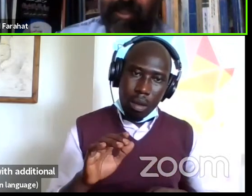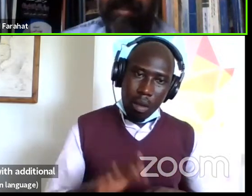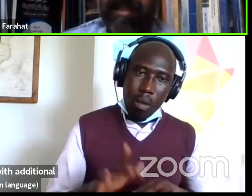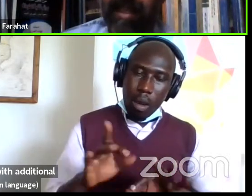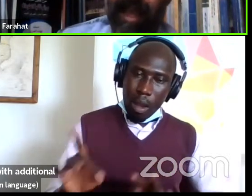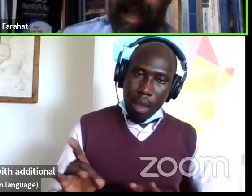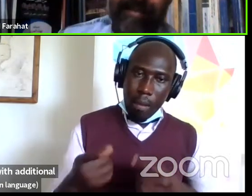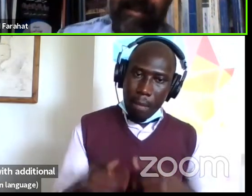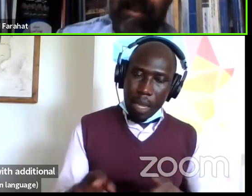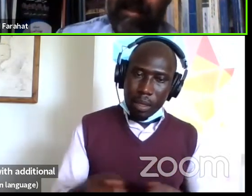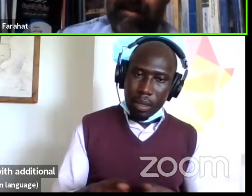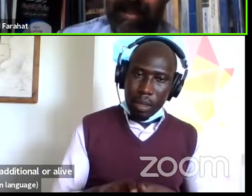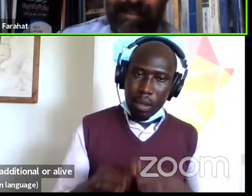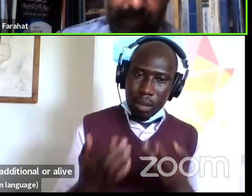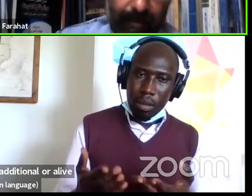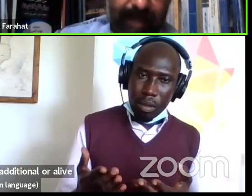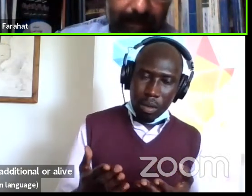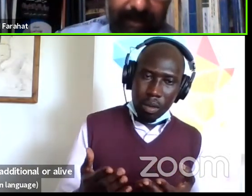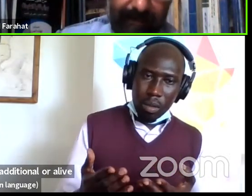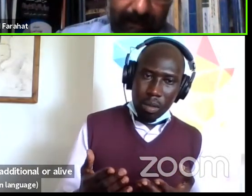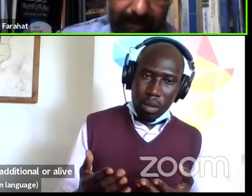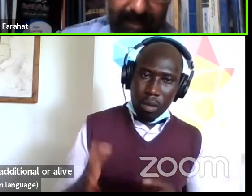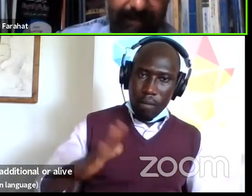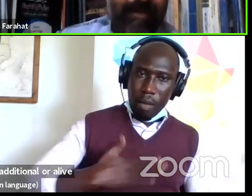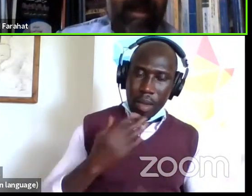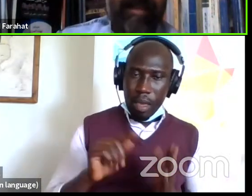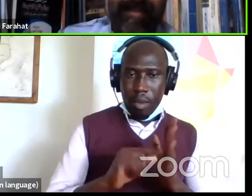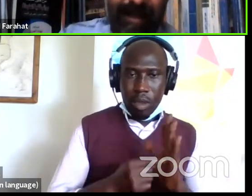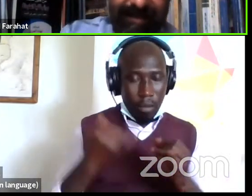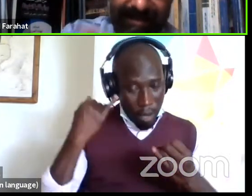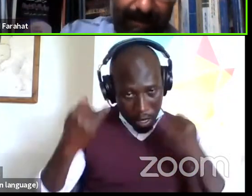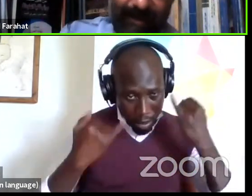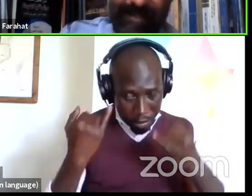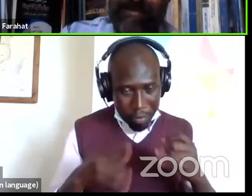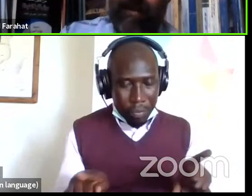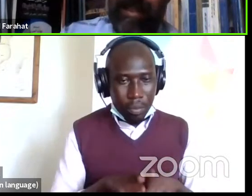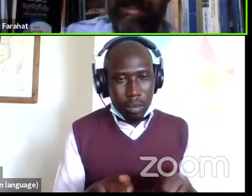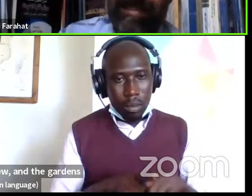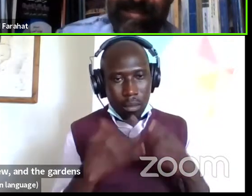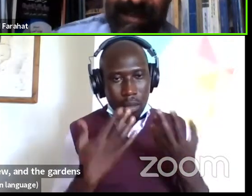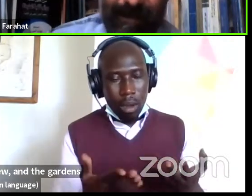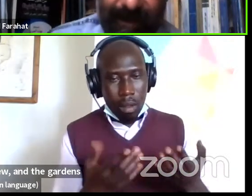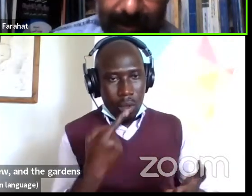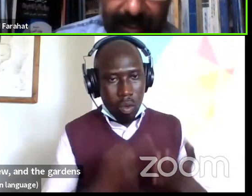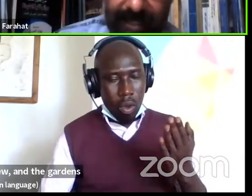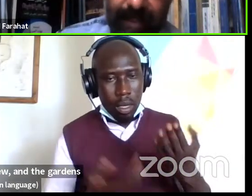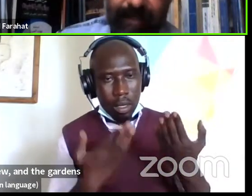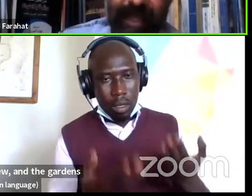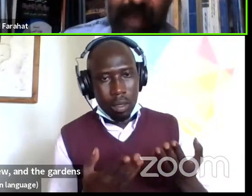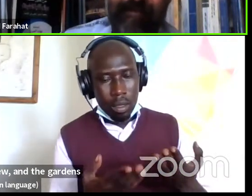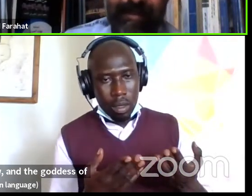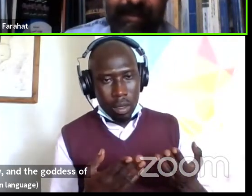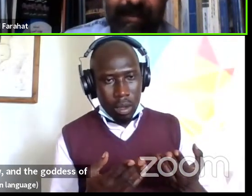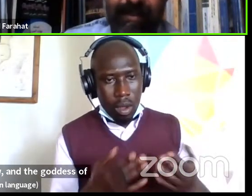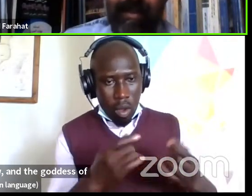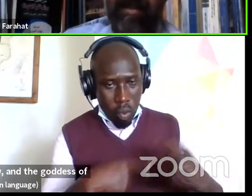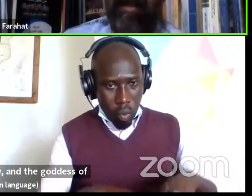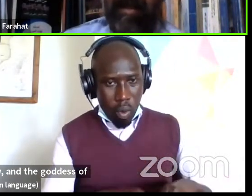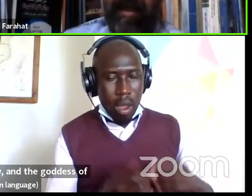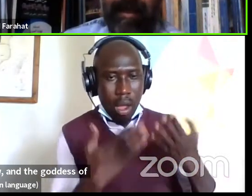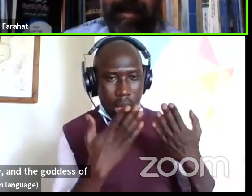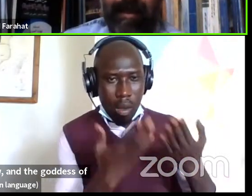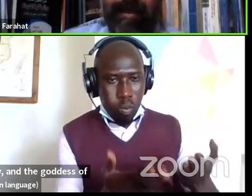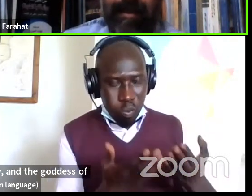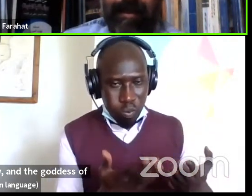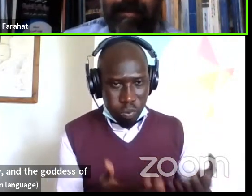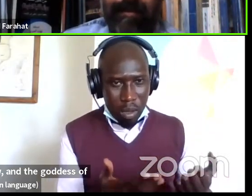the situation. And regardless from my point of view, and regardless about what is about human rights, but we have a real